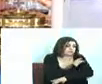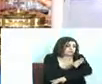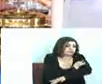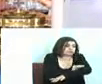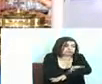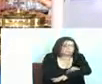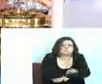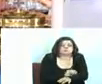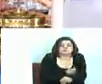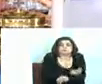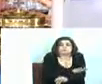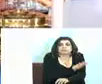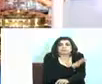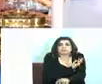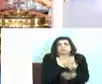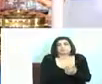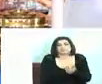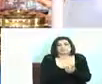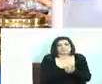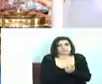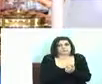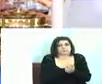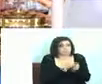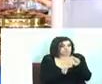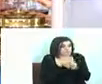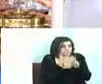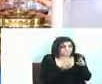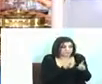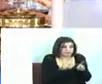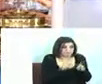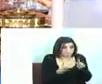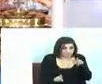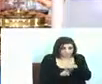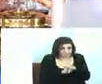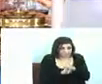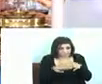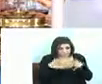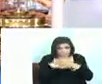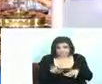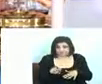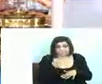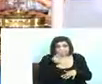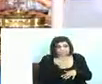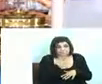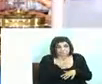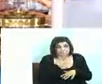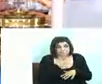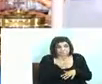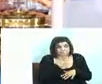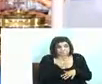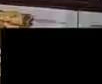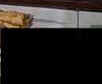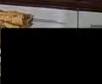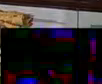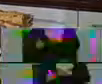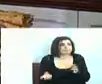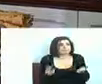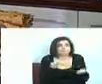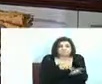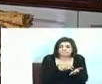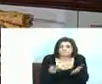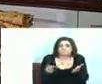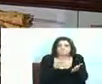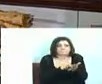goosebumps. Speaker, everybody that shows up wears pink, and speaker after speaker got up and shared how